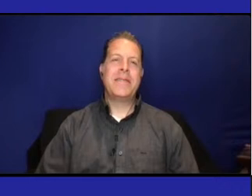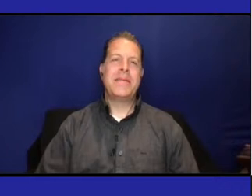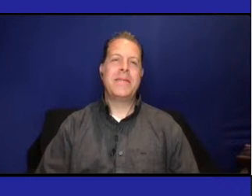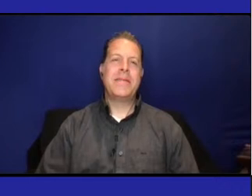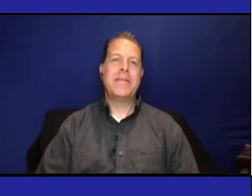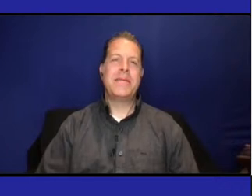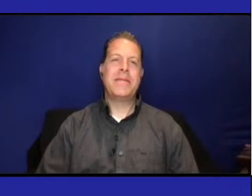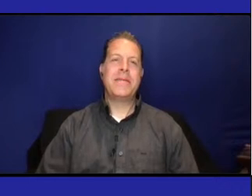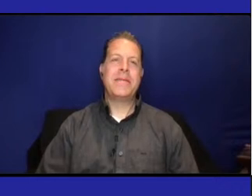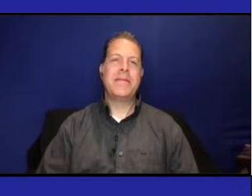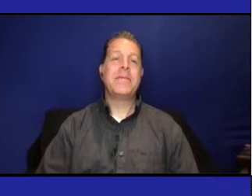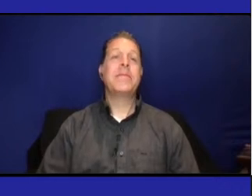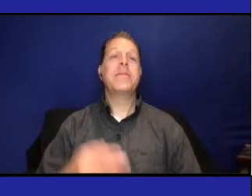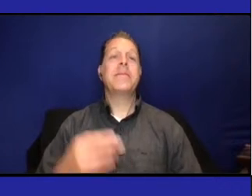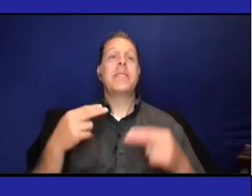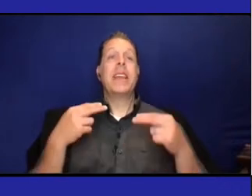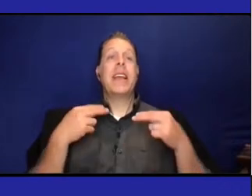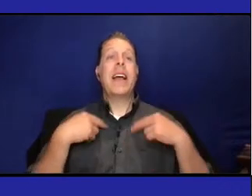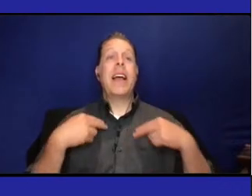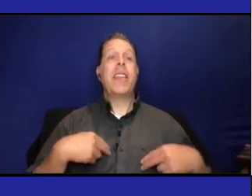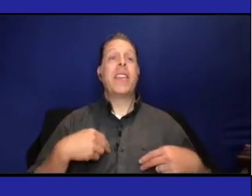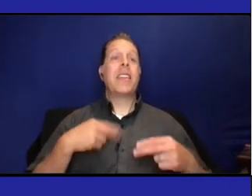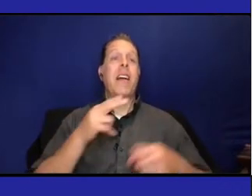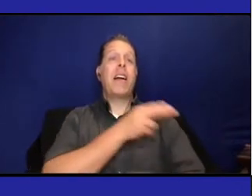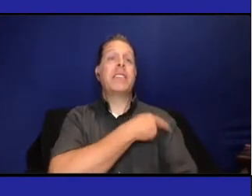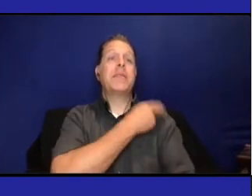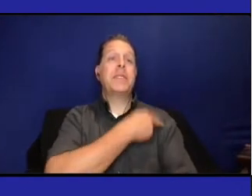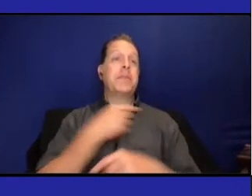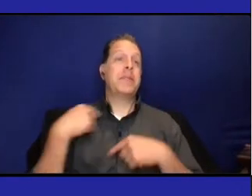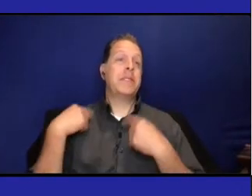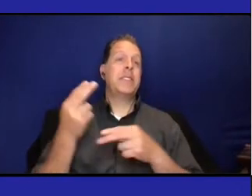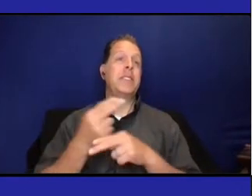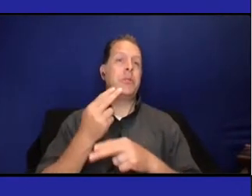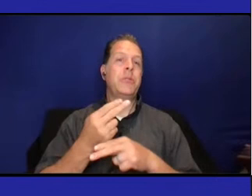So Health and Hospitals has been using Crothall since